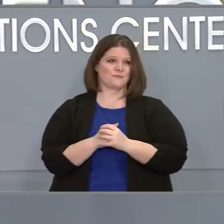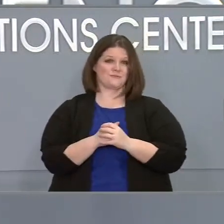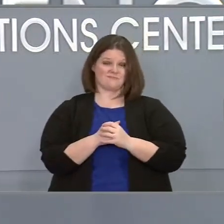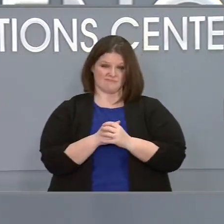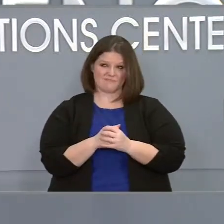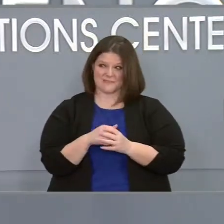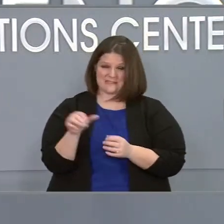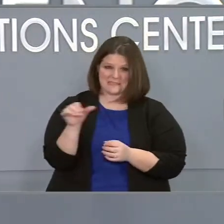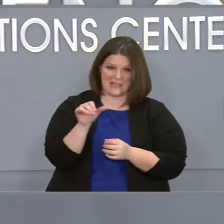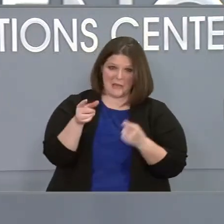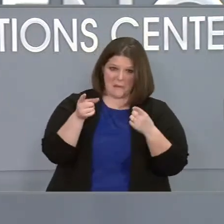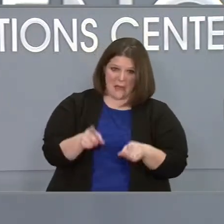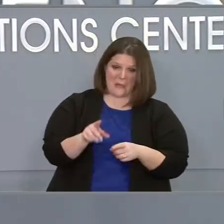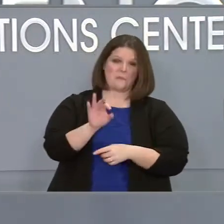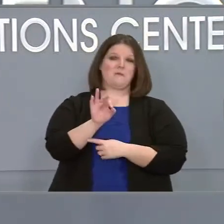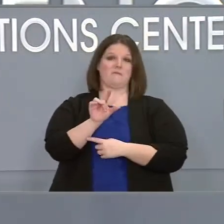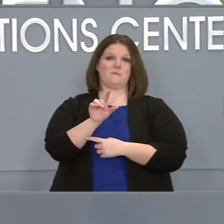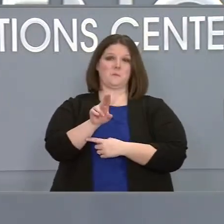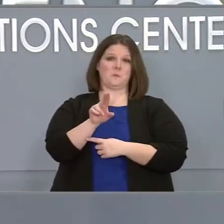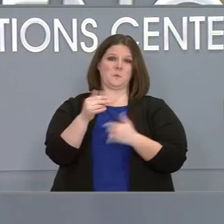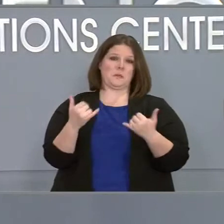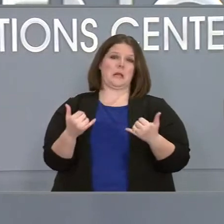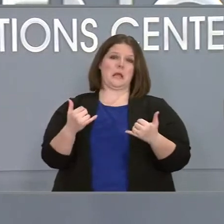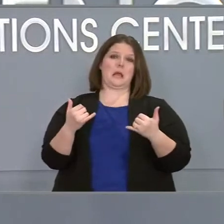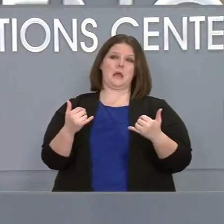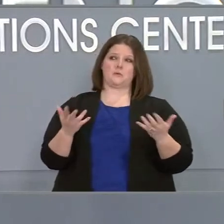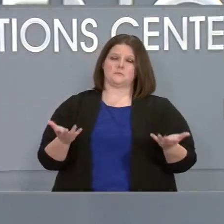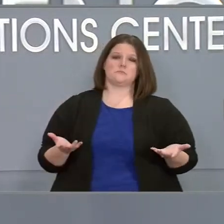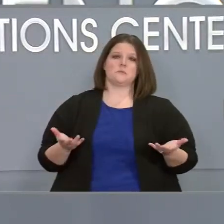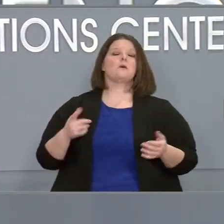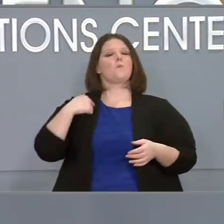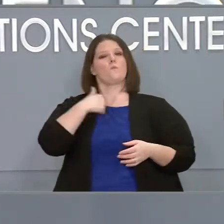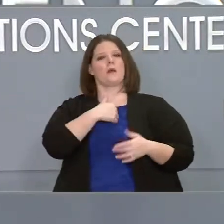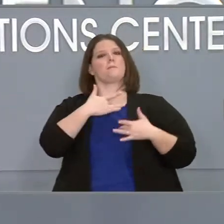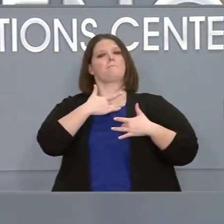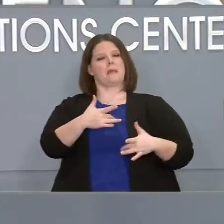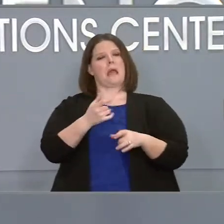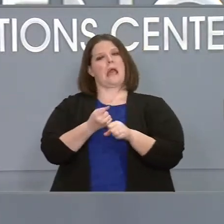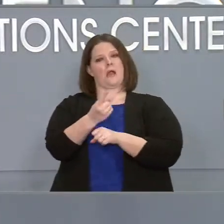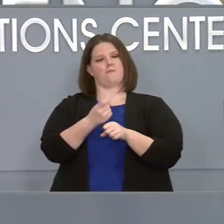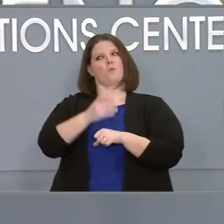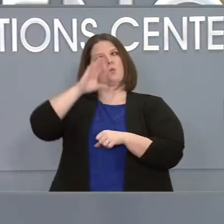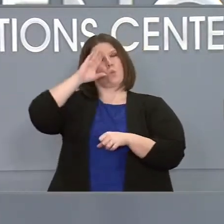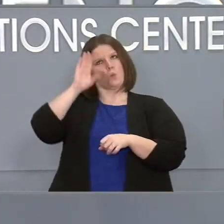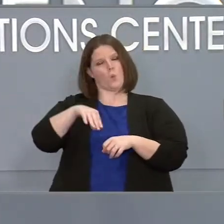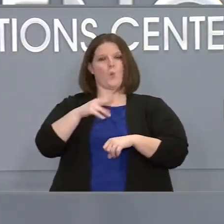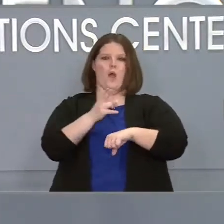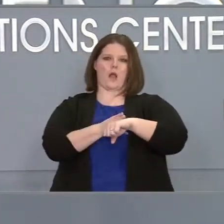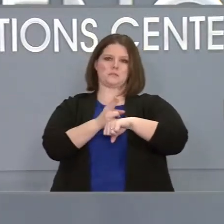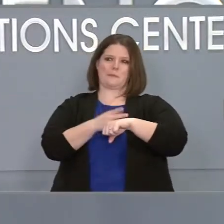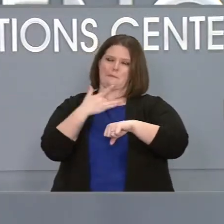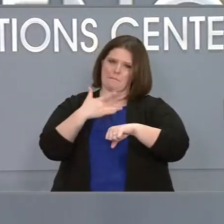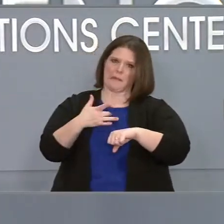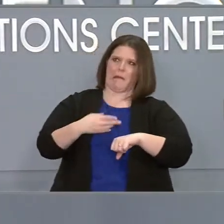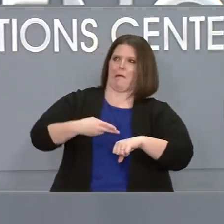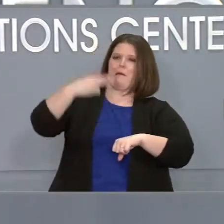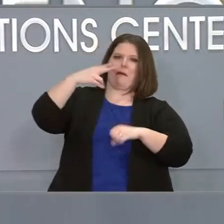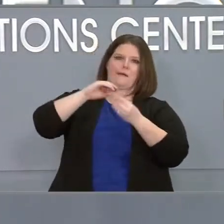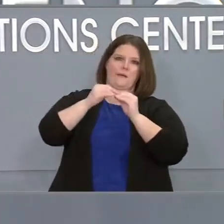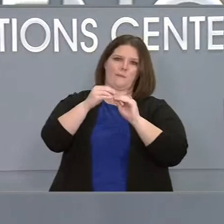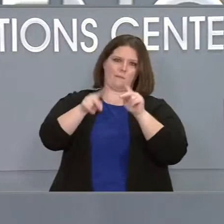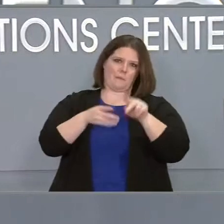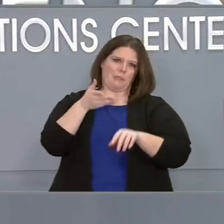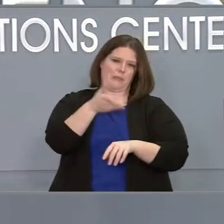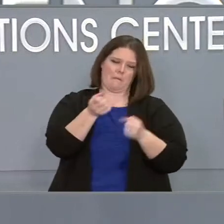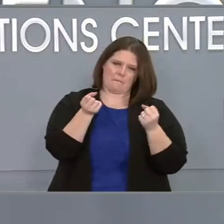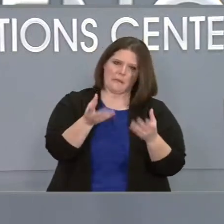So there are a lot of strains on our hospital as we go into these winter months. So we definitely do need to be vigilant. But this year we have